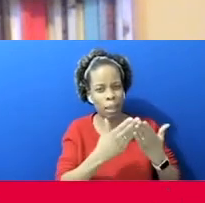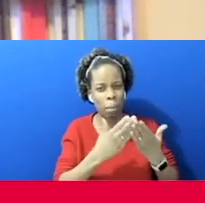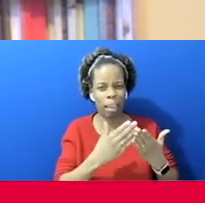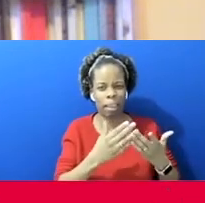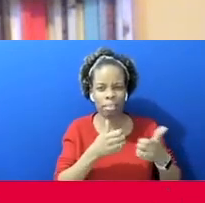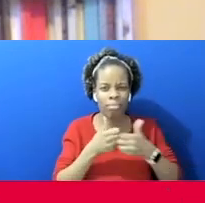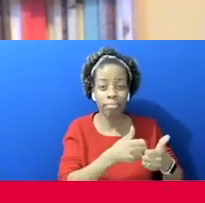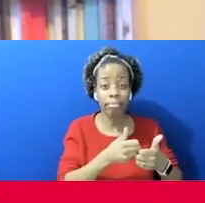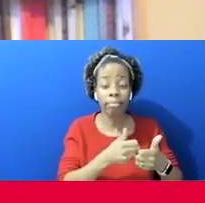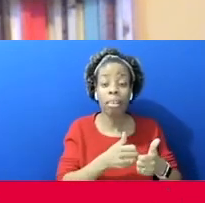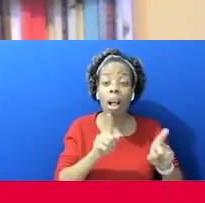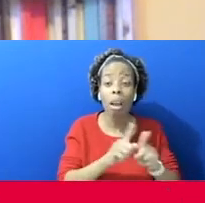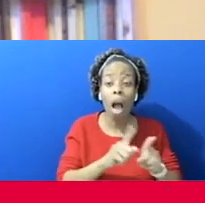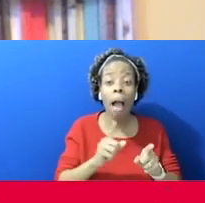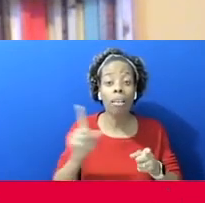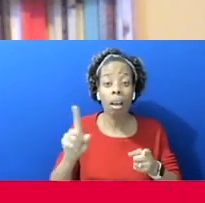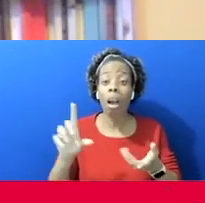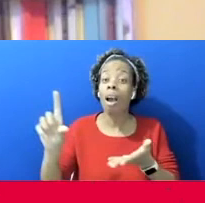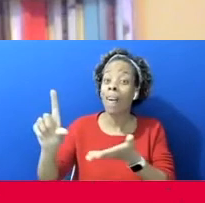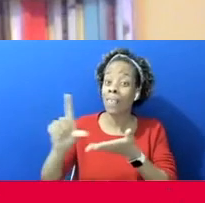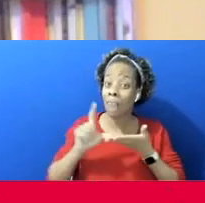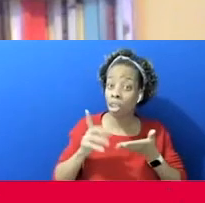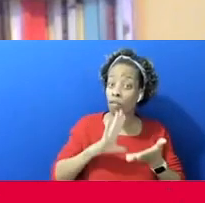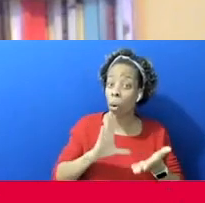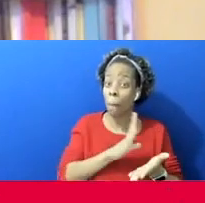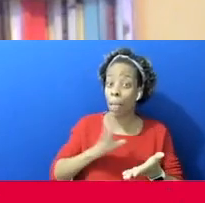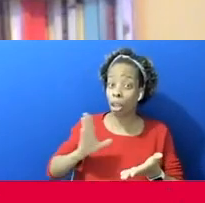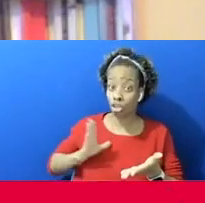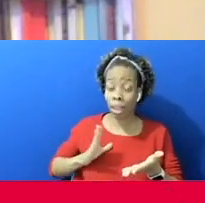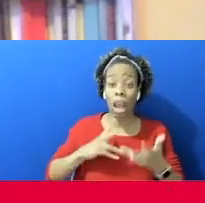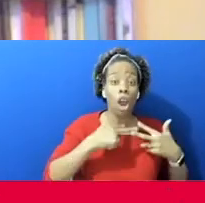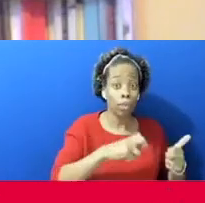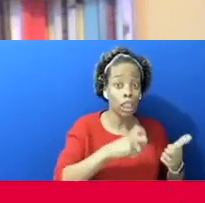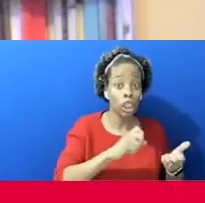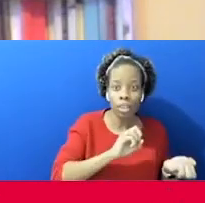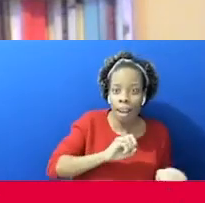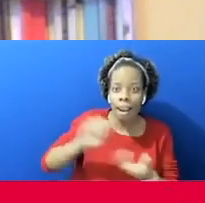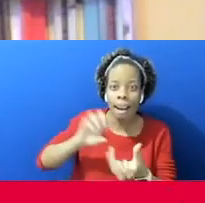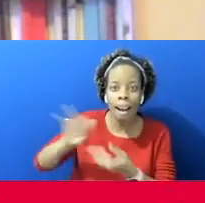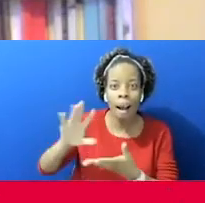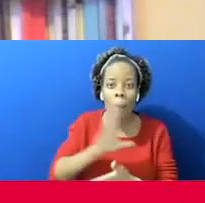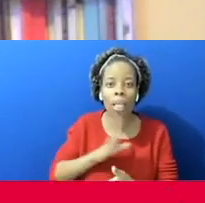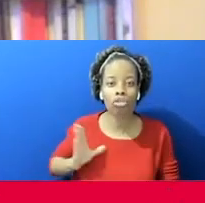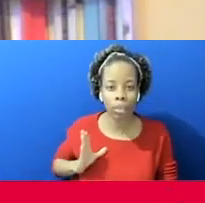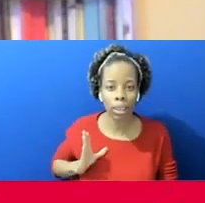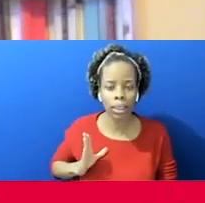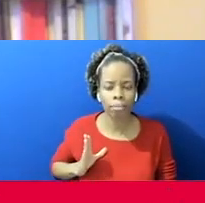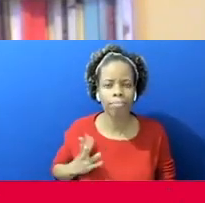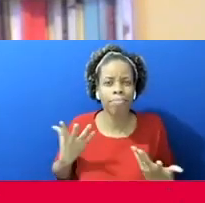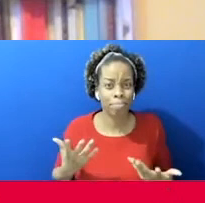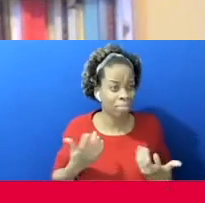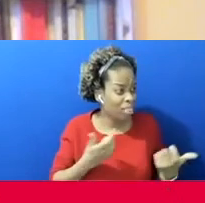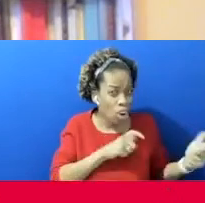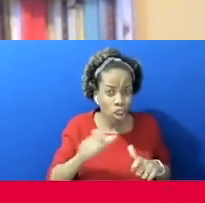receiving funds from the military to research for the military. Since there will be a constant necessity to find funding,